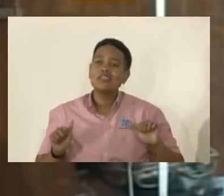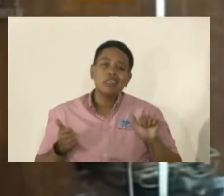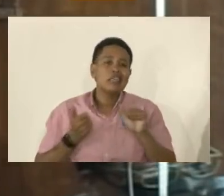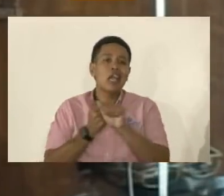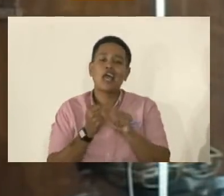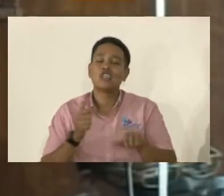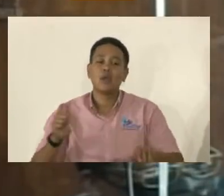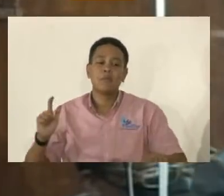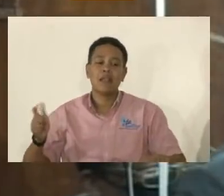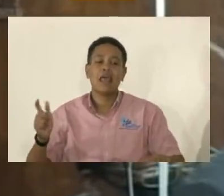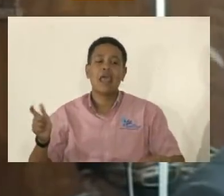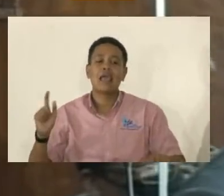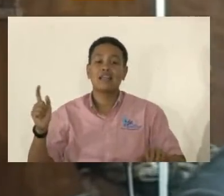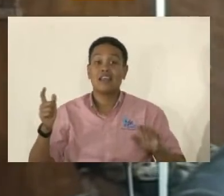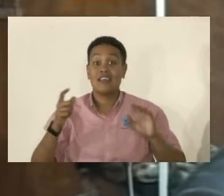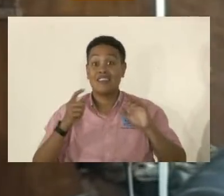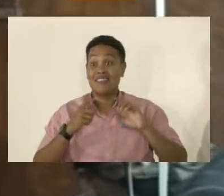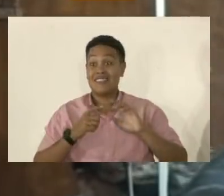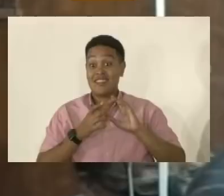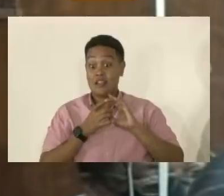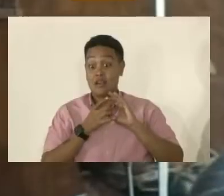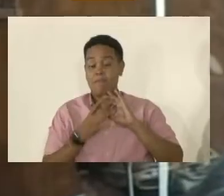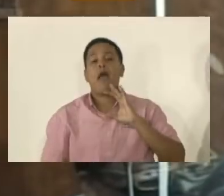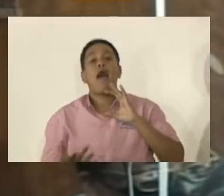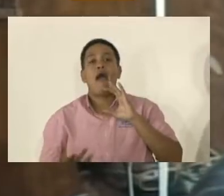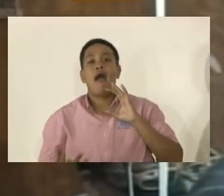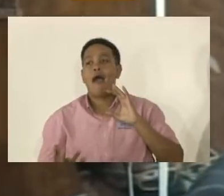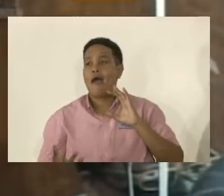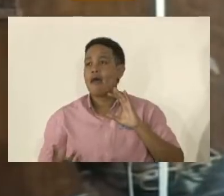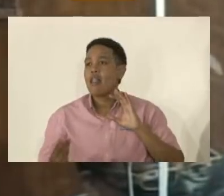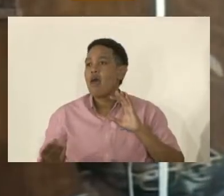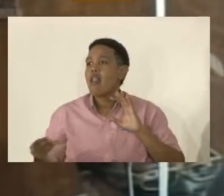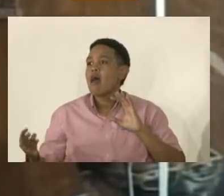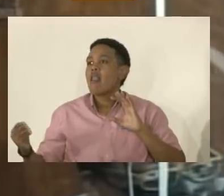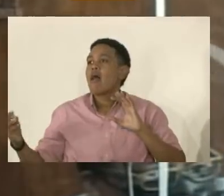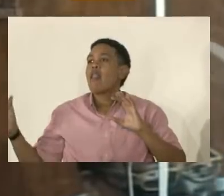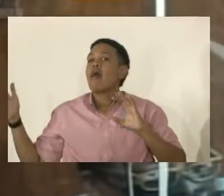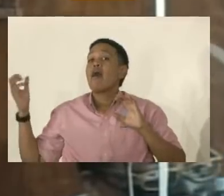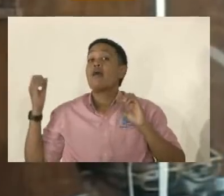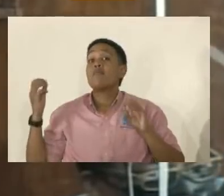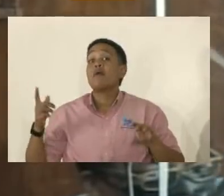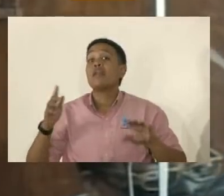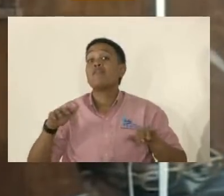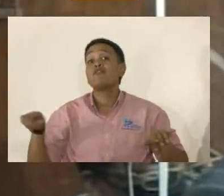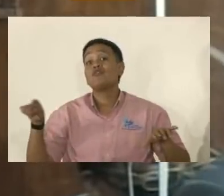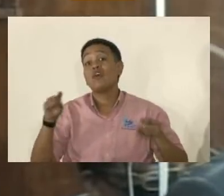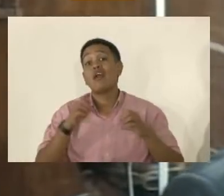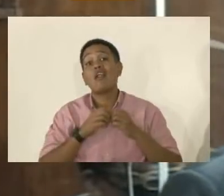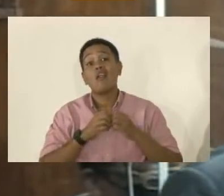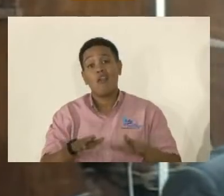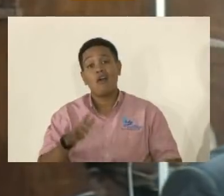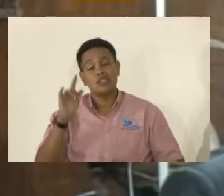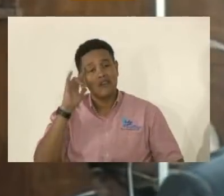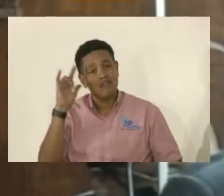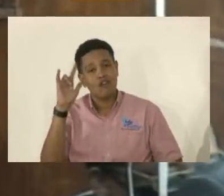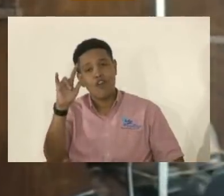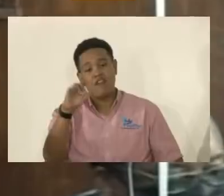The chain has been broken, and many of them are lost forever to the school system. Yes.